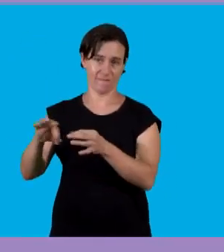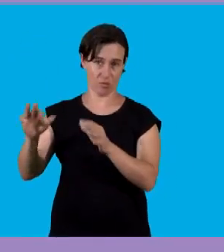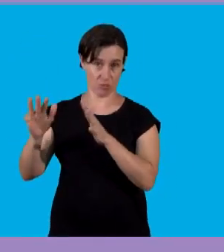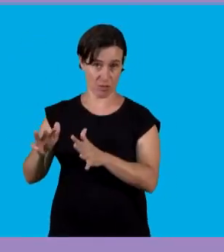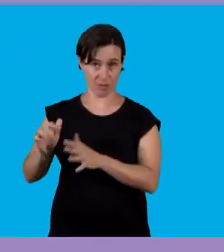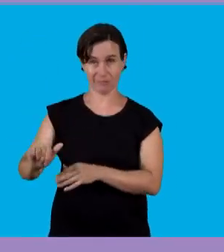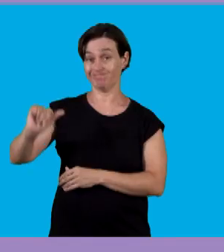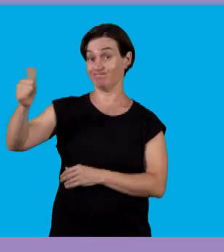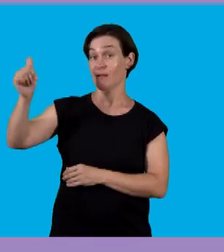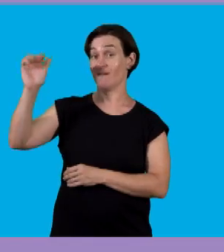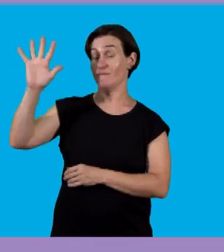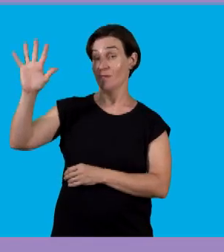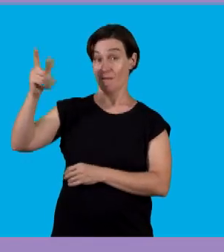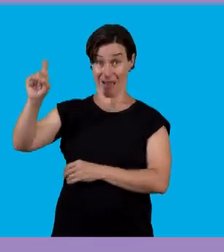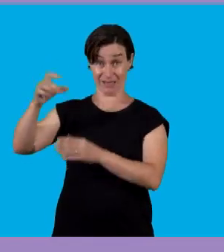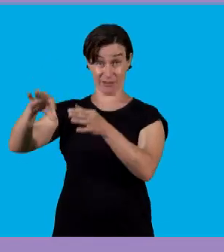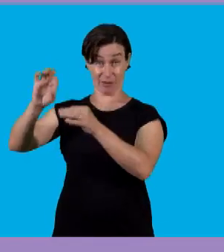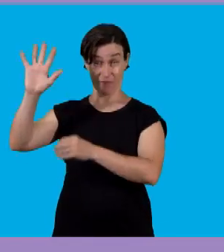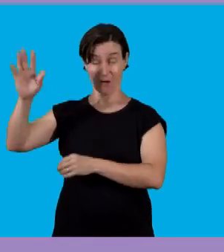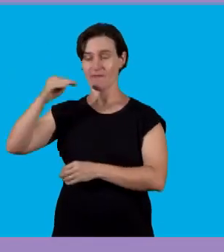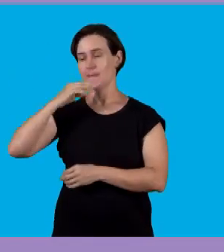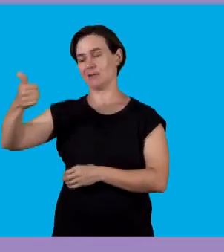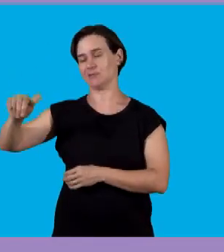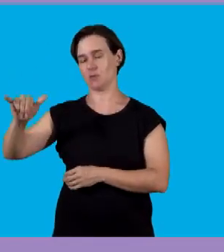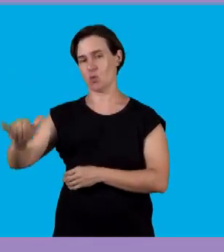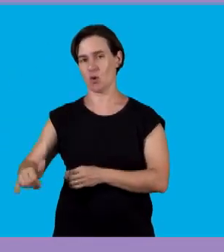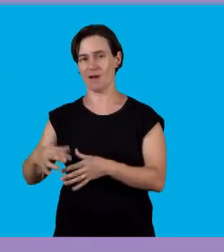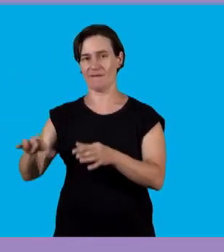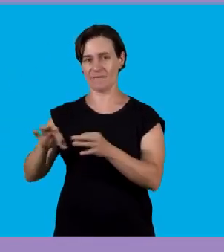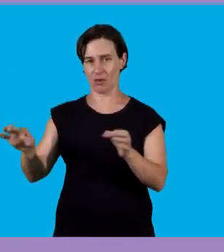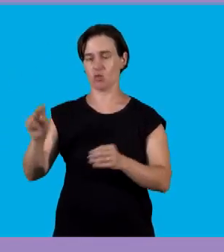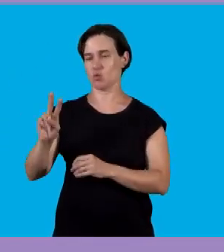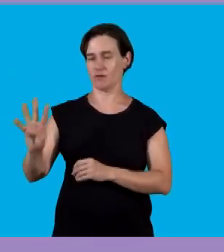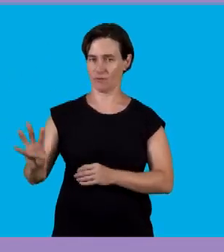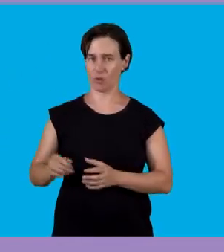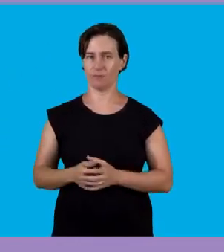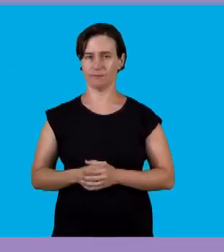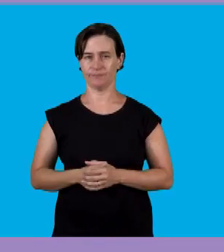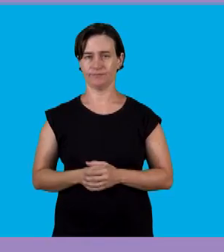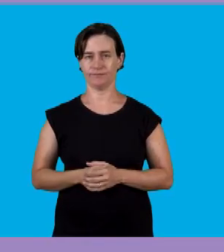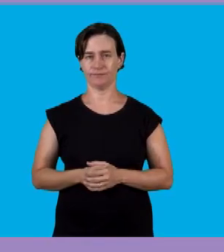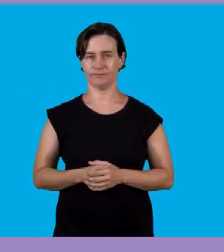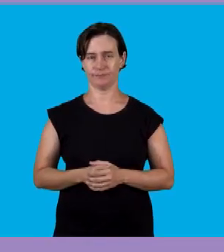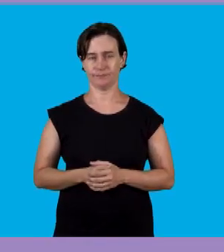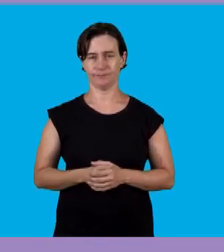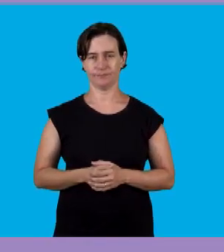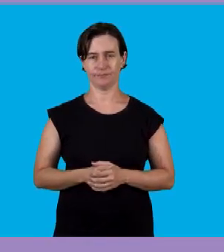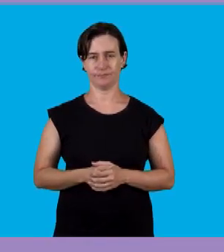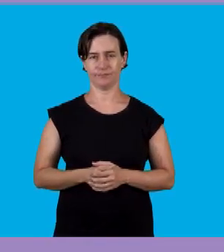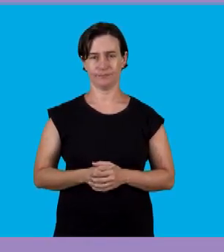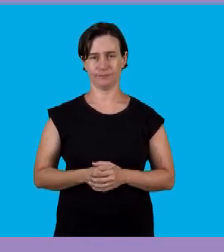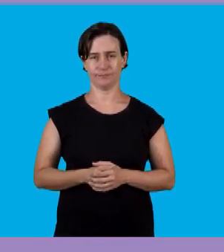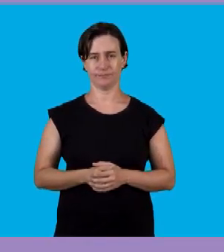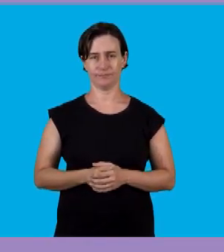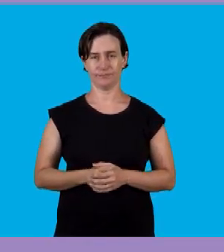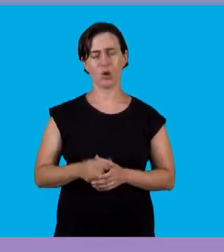4, the output value is a 19, and of course the input value being a 5, the output value is a 24. So